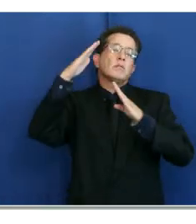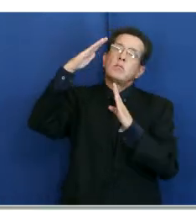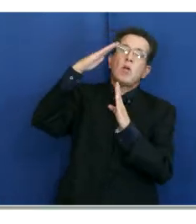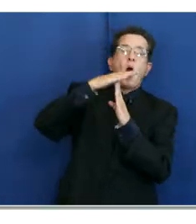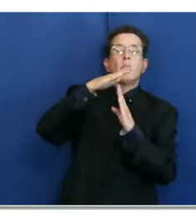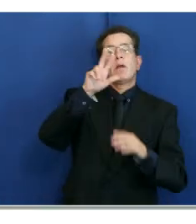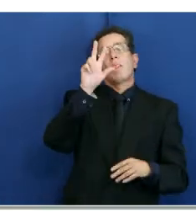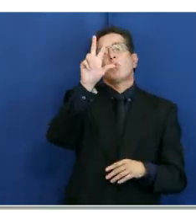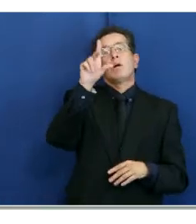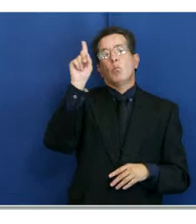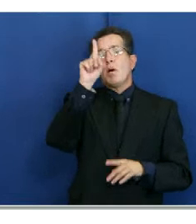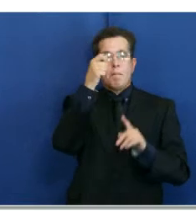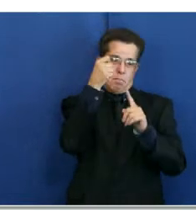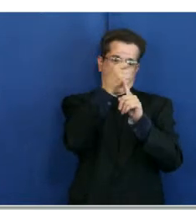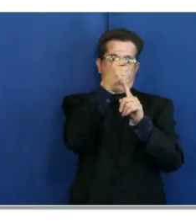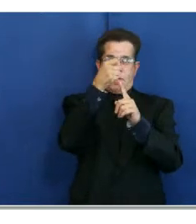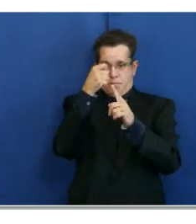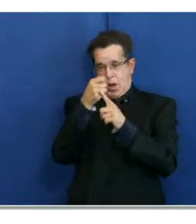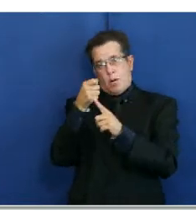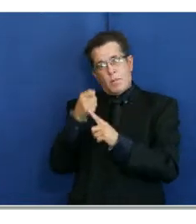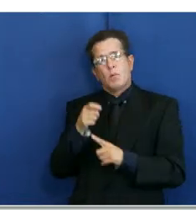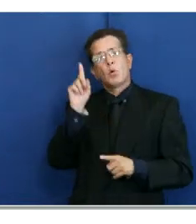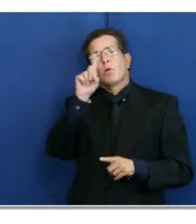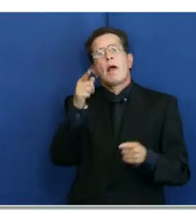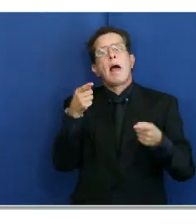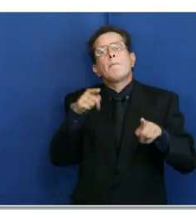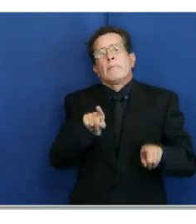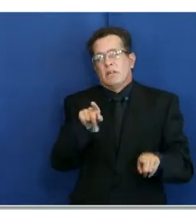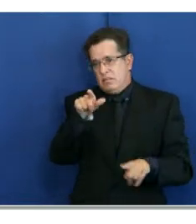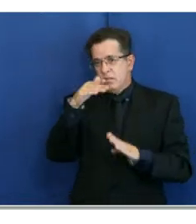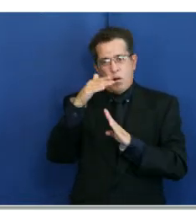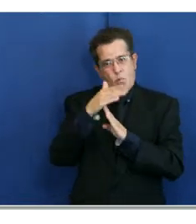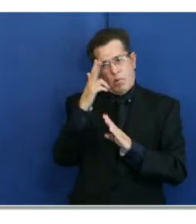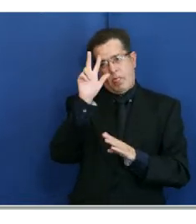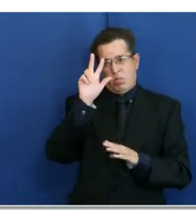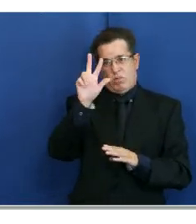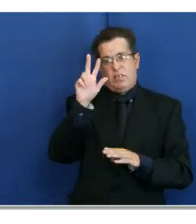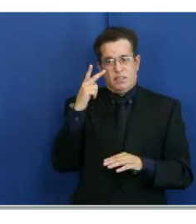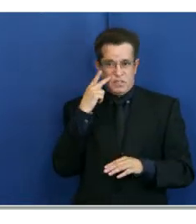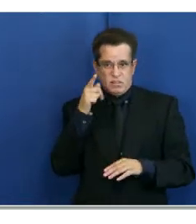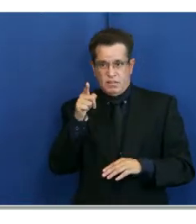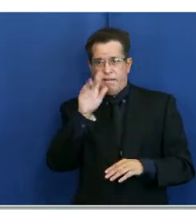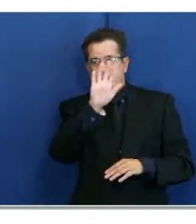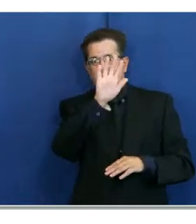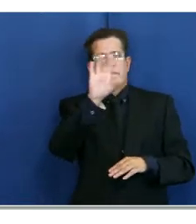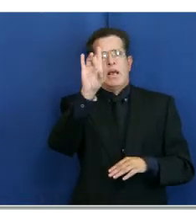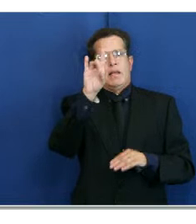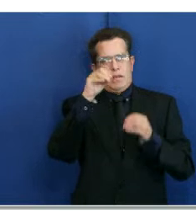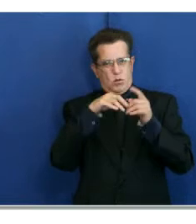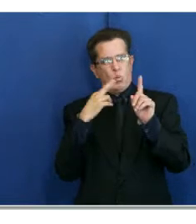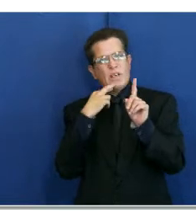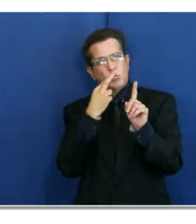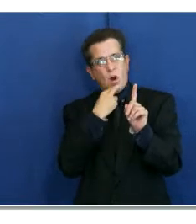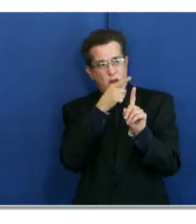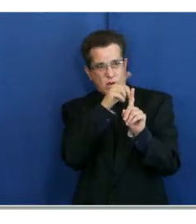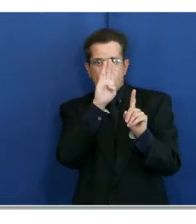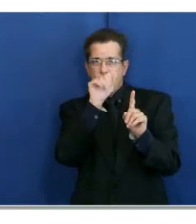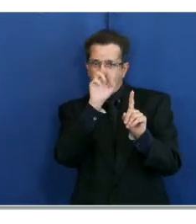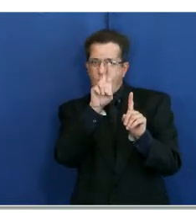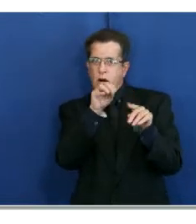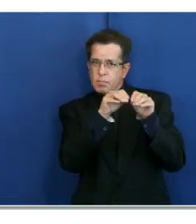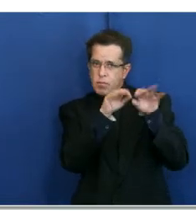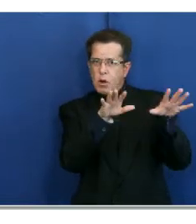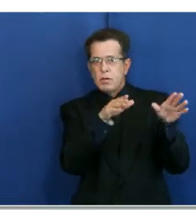settings of all 238 community setting outbreaks include 58 outbreaks in restaurants/bars